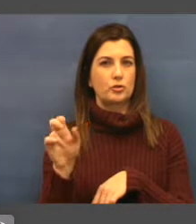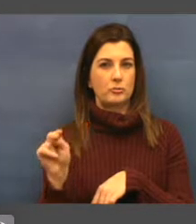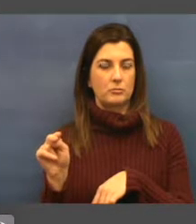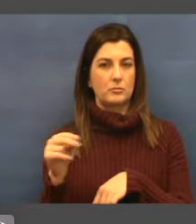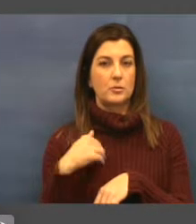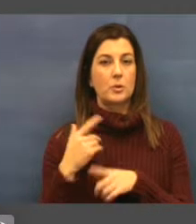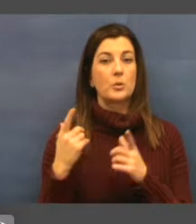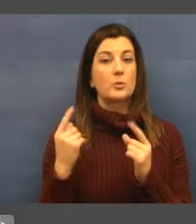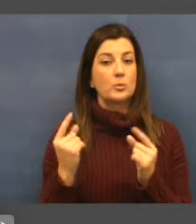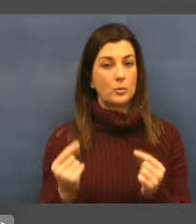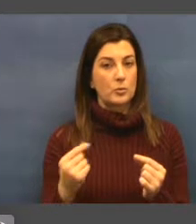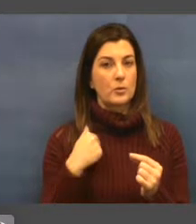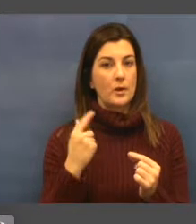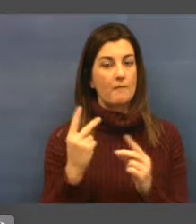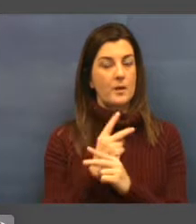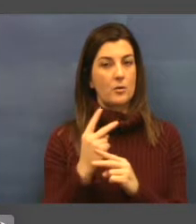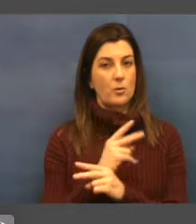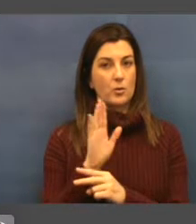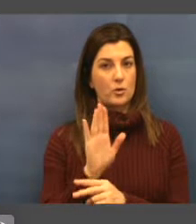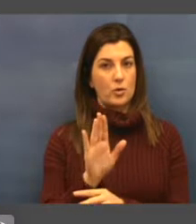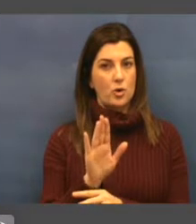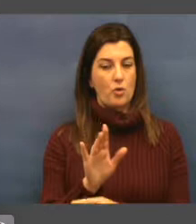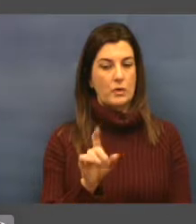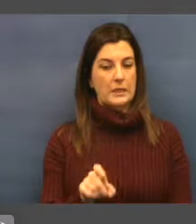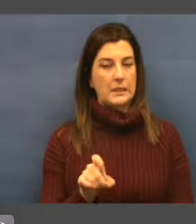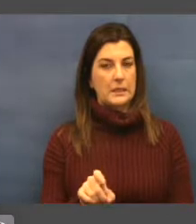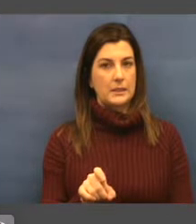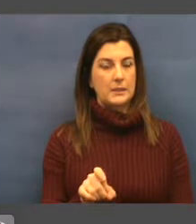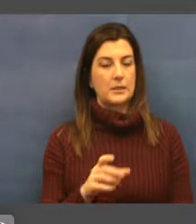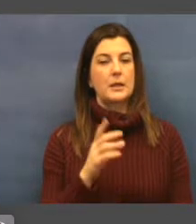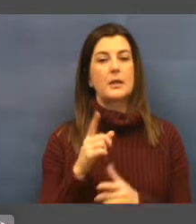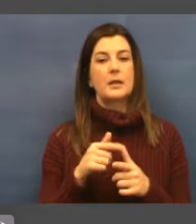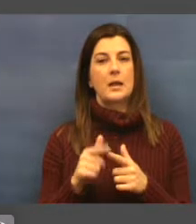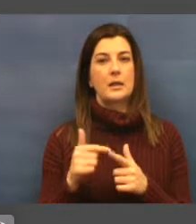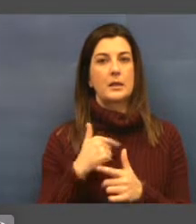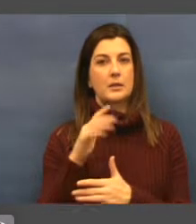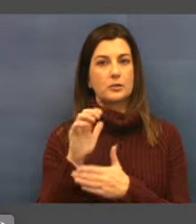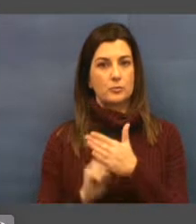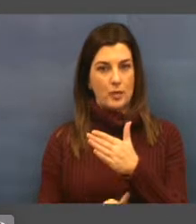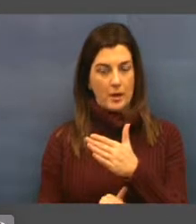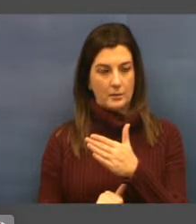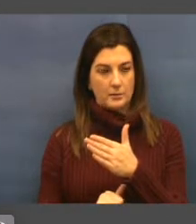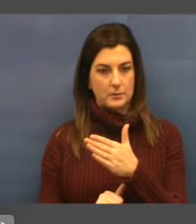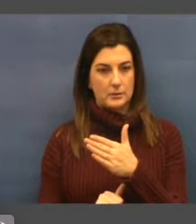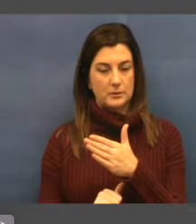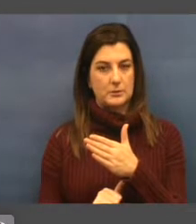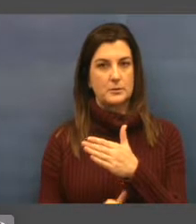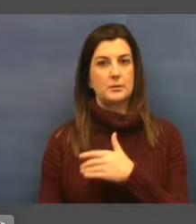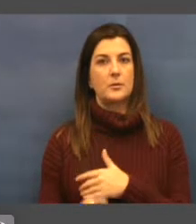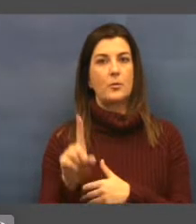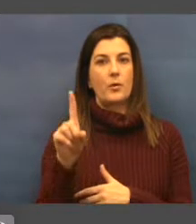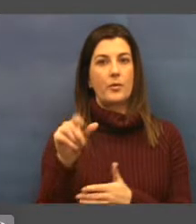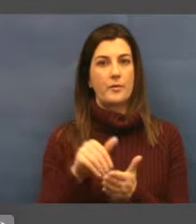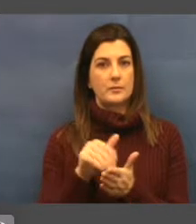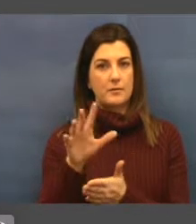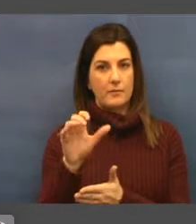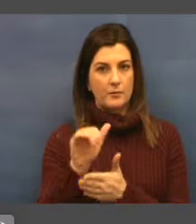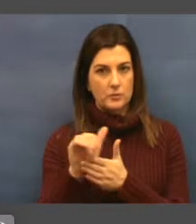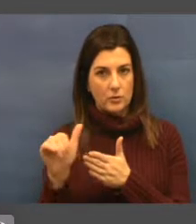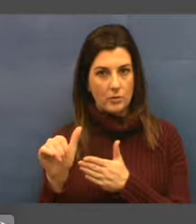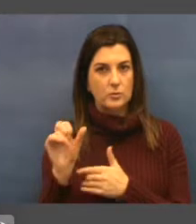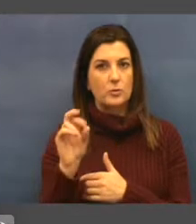your eligibility, your assessed need, and then they subtract $1,500